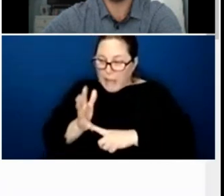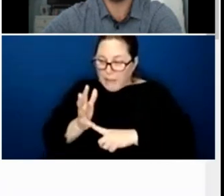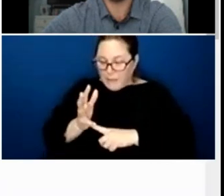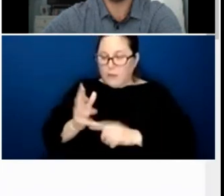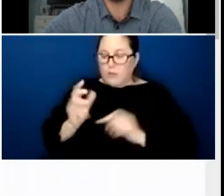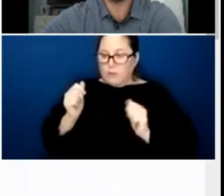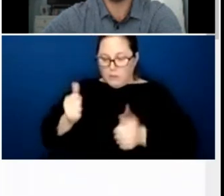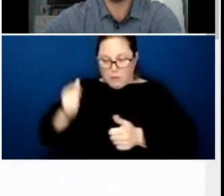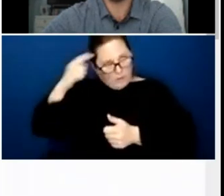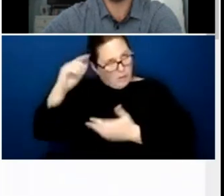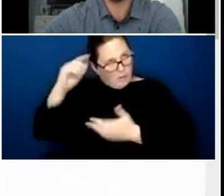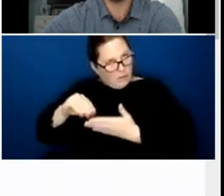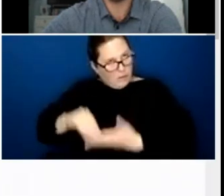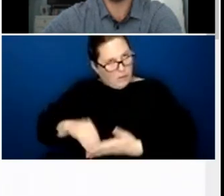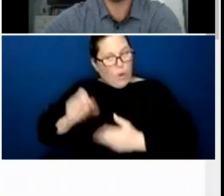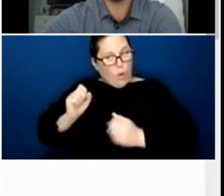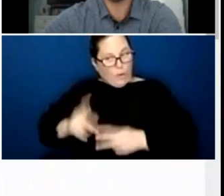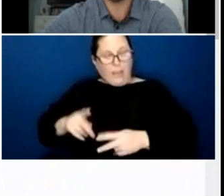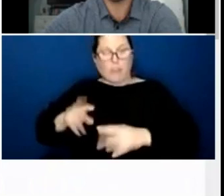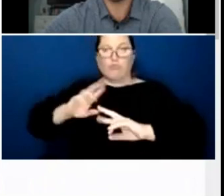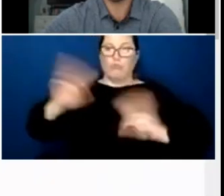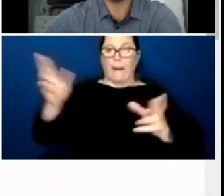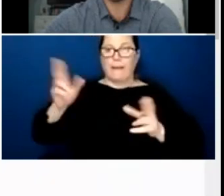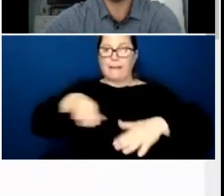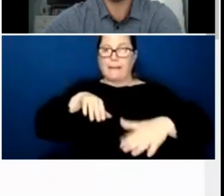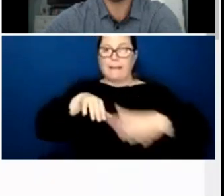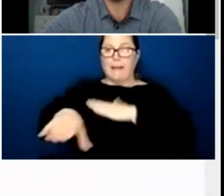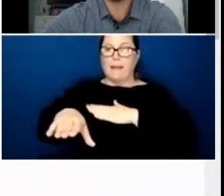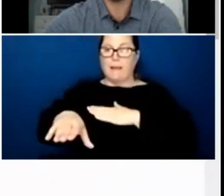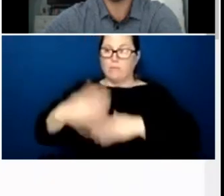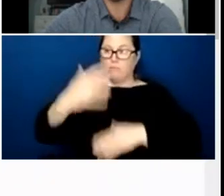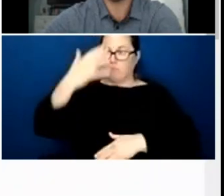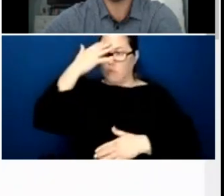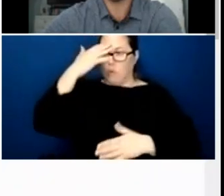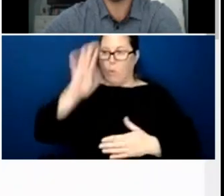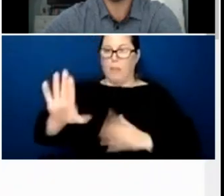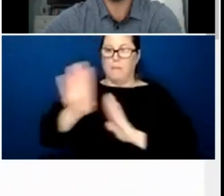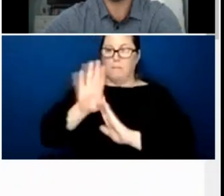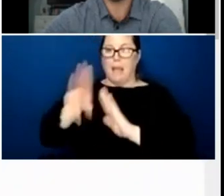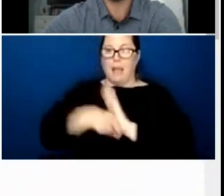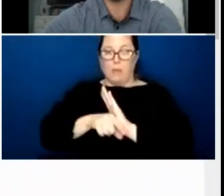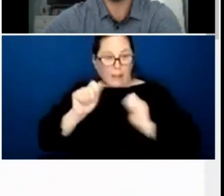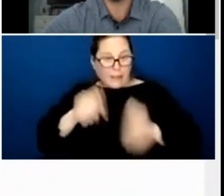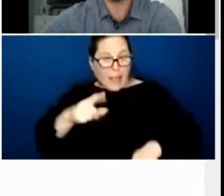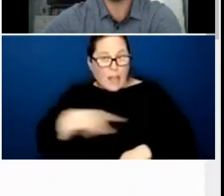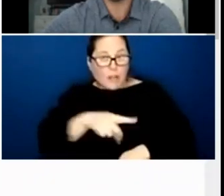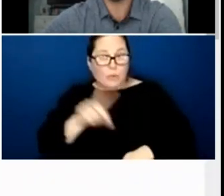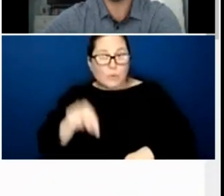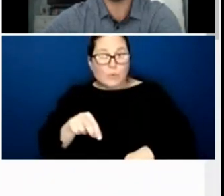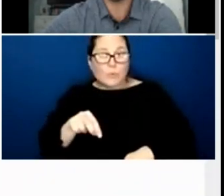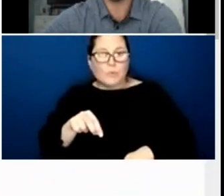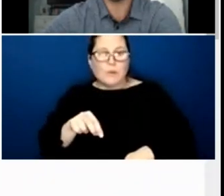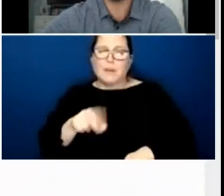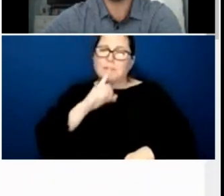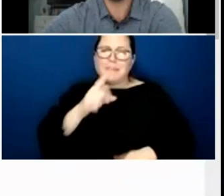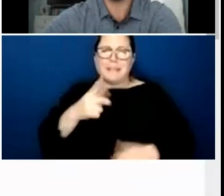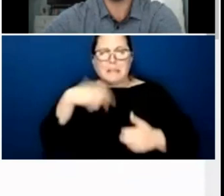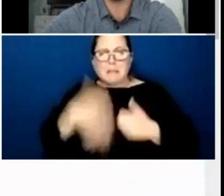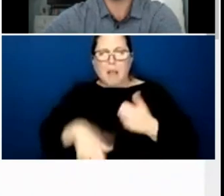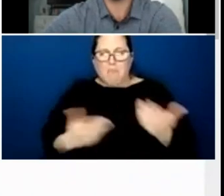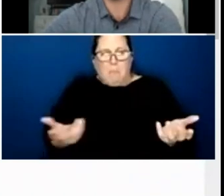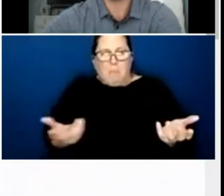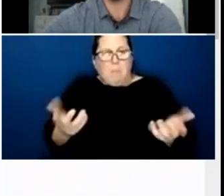questions about their background. Could you do that? Could anybody watching do that? So it's not a complicated task. It's not just for